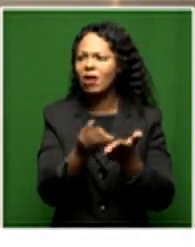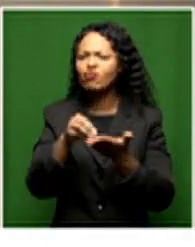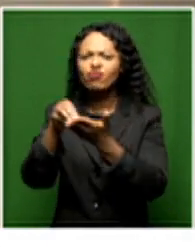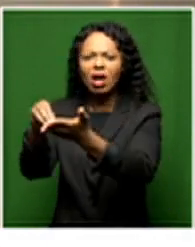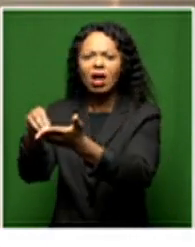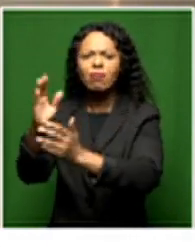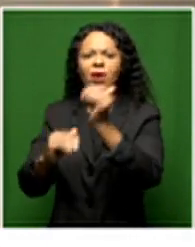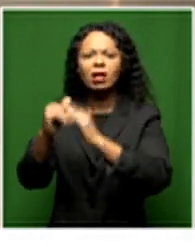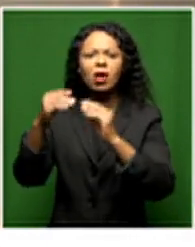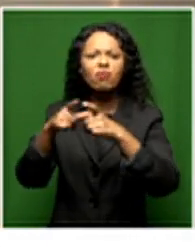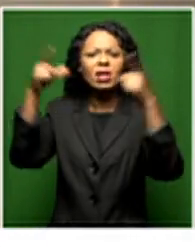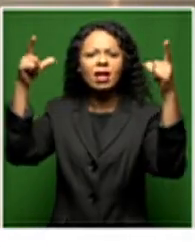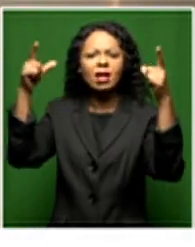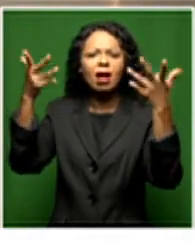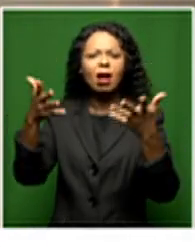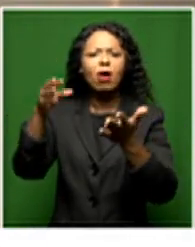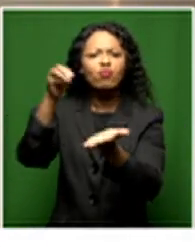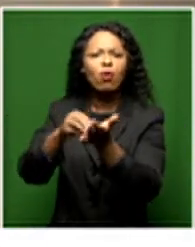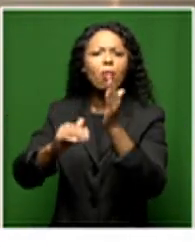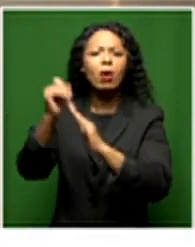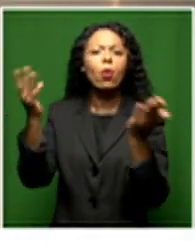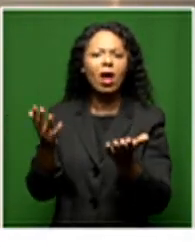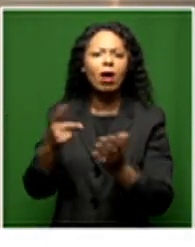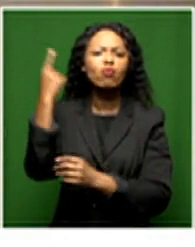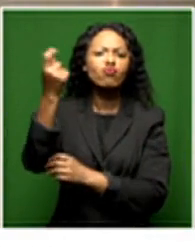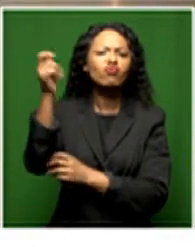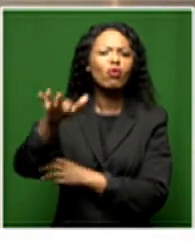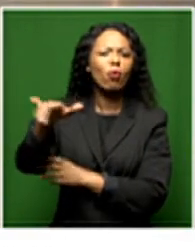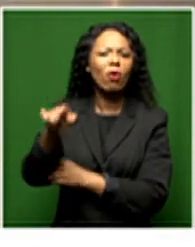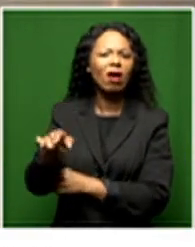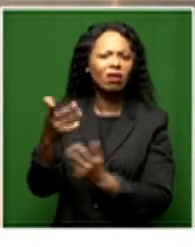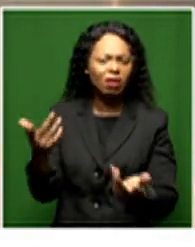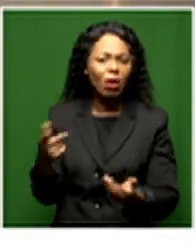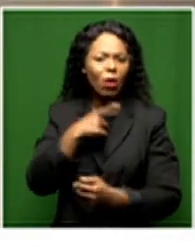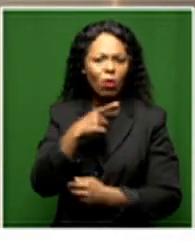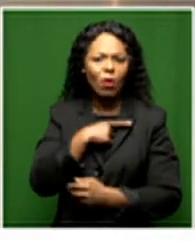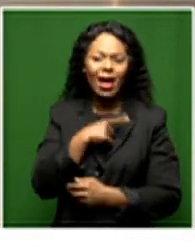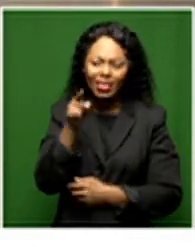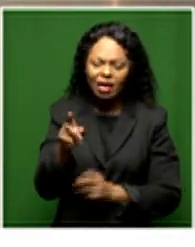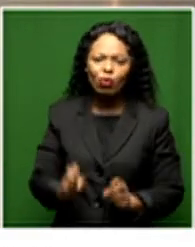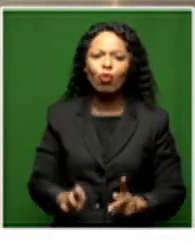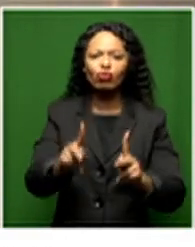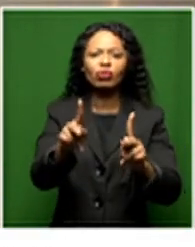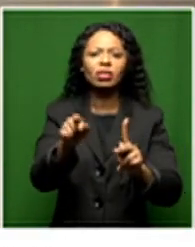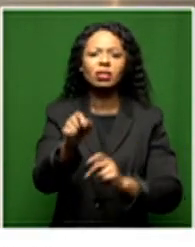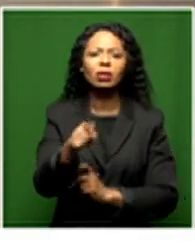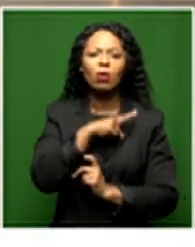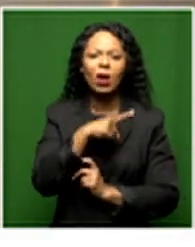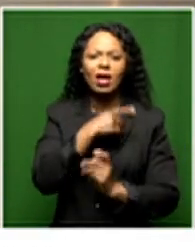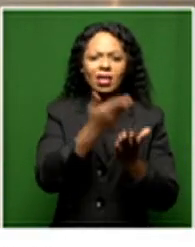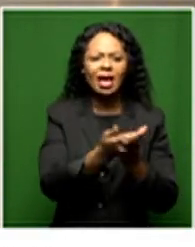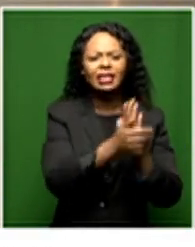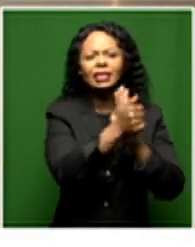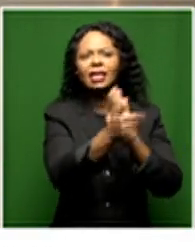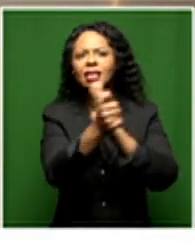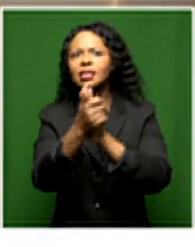as a random example? But the reason why I say that is because it can give us the opportunity to place this industry where the skills are